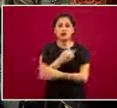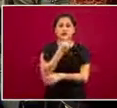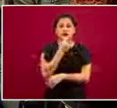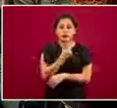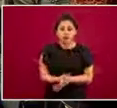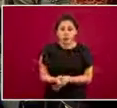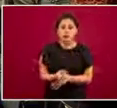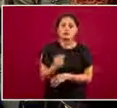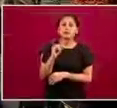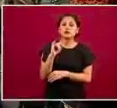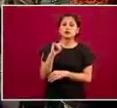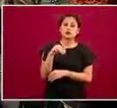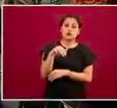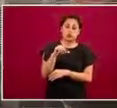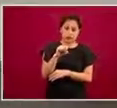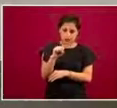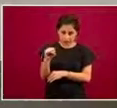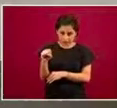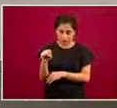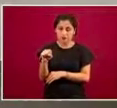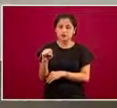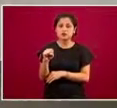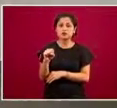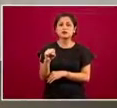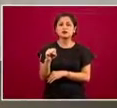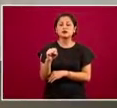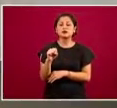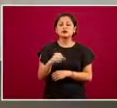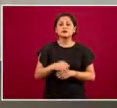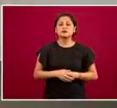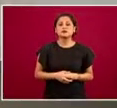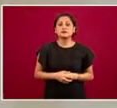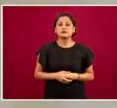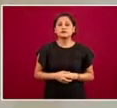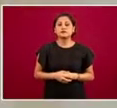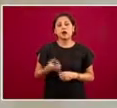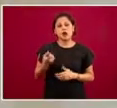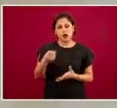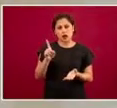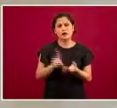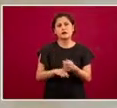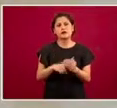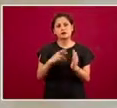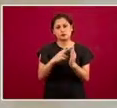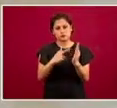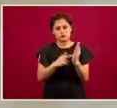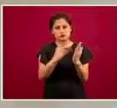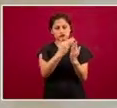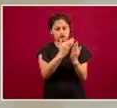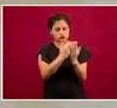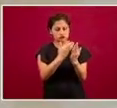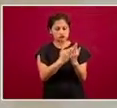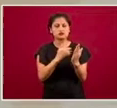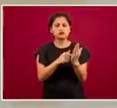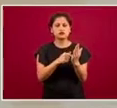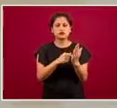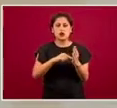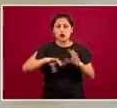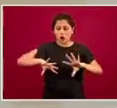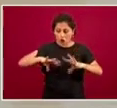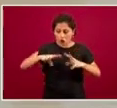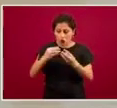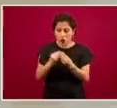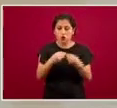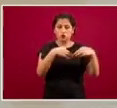particular information regarding child care facilities that should be given special attention in order